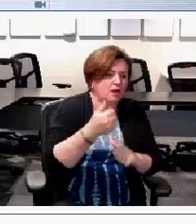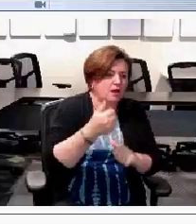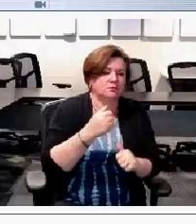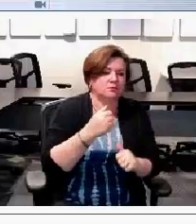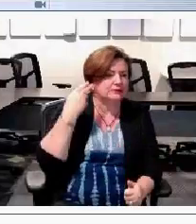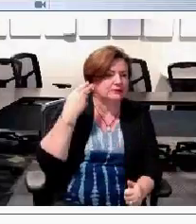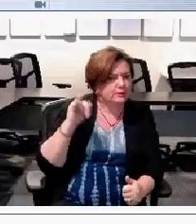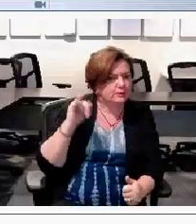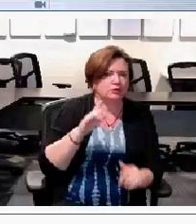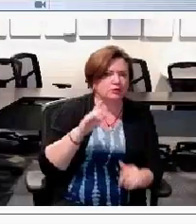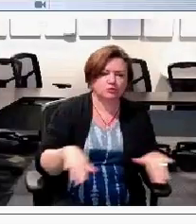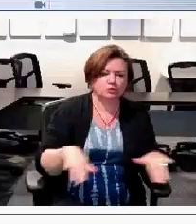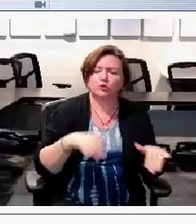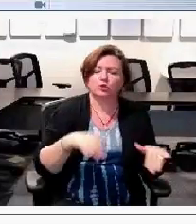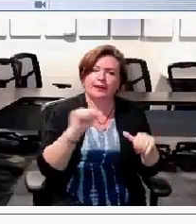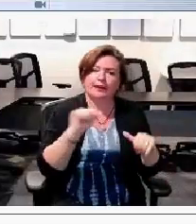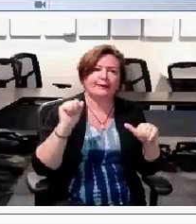are of similar ages. And